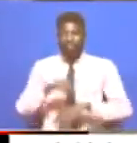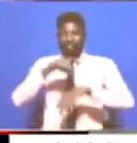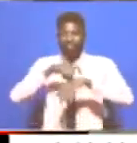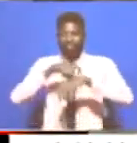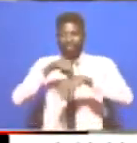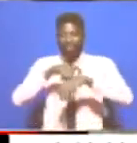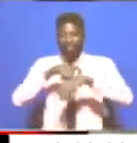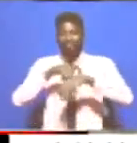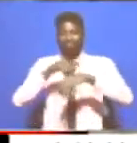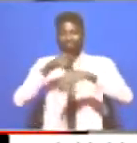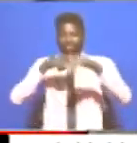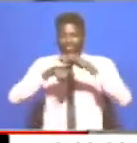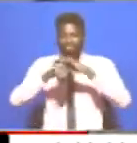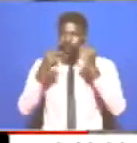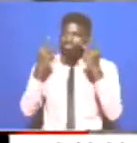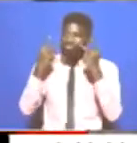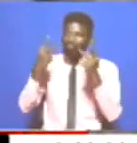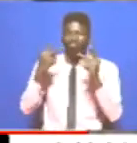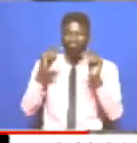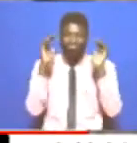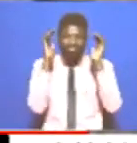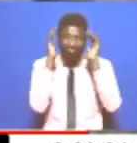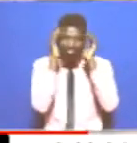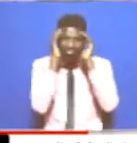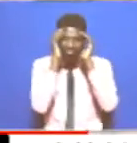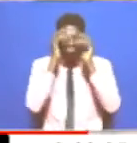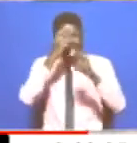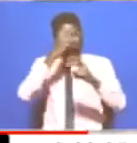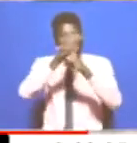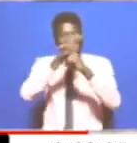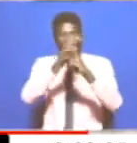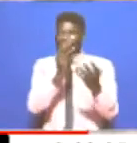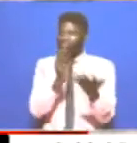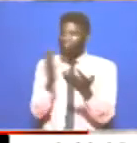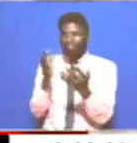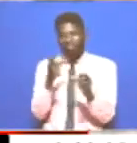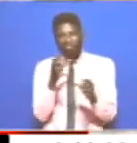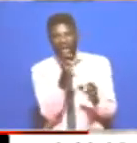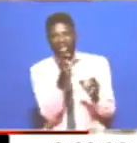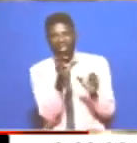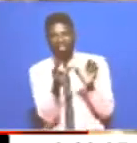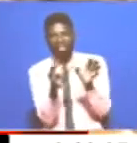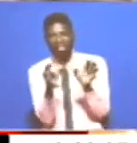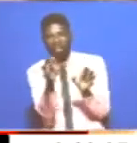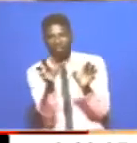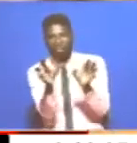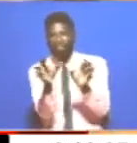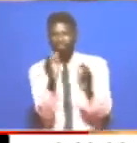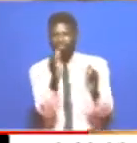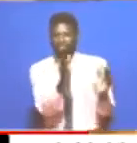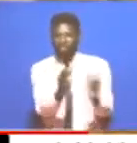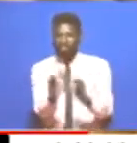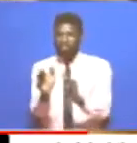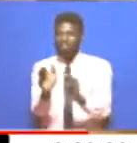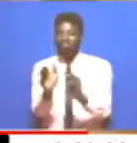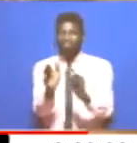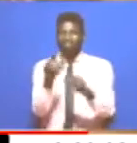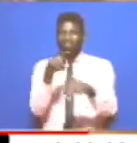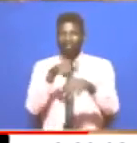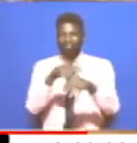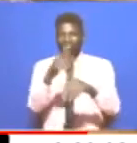up skulls, each arrangement neatly in its own corner, ushered us into the cave.